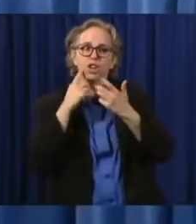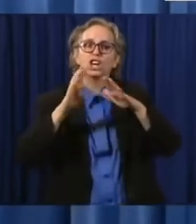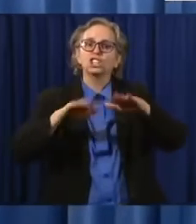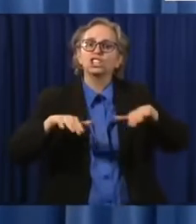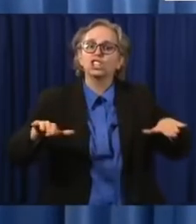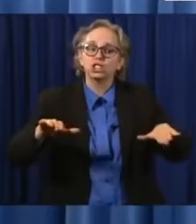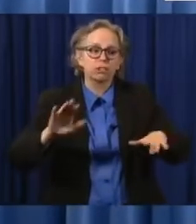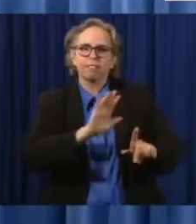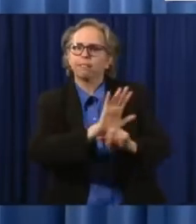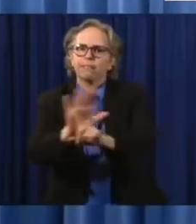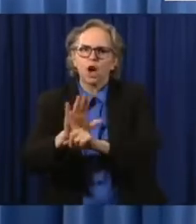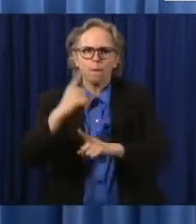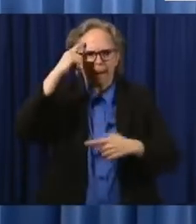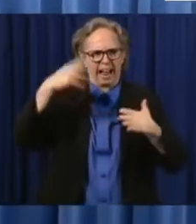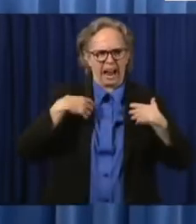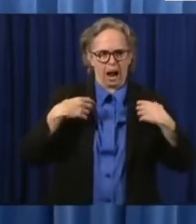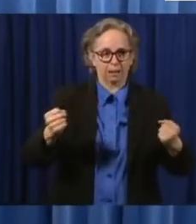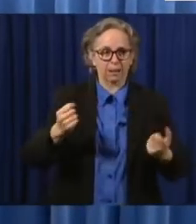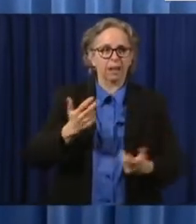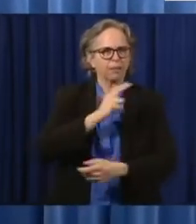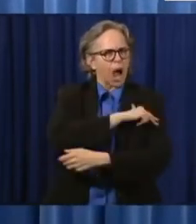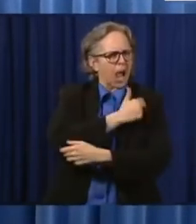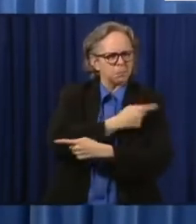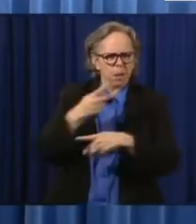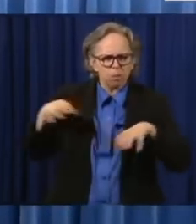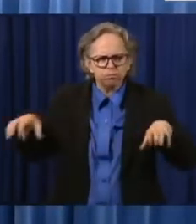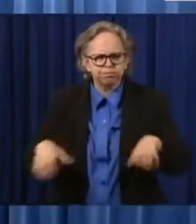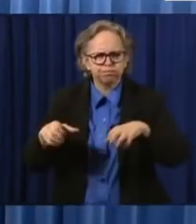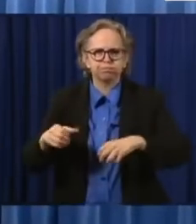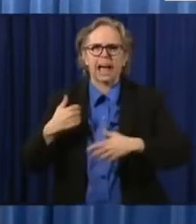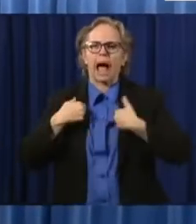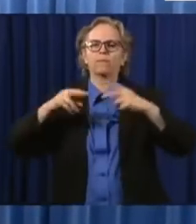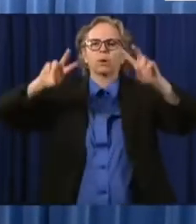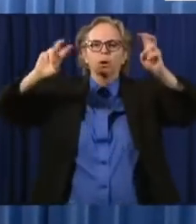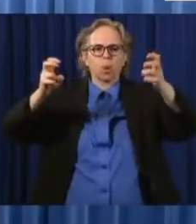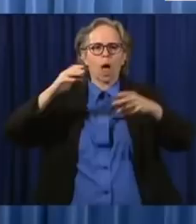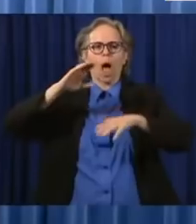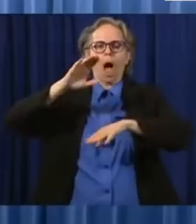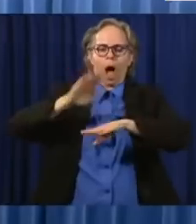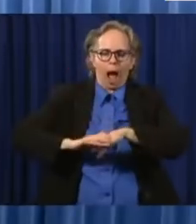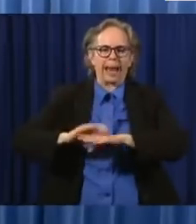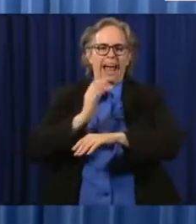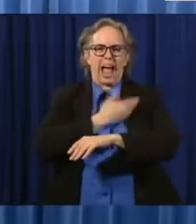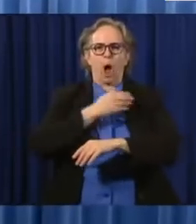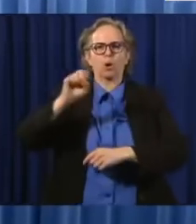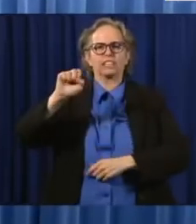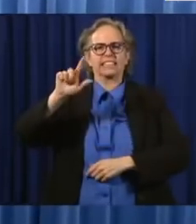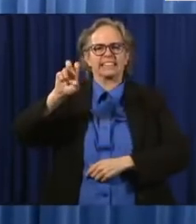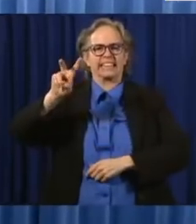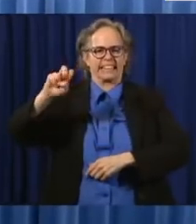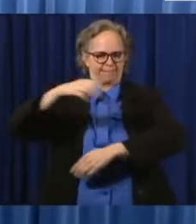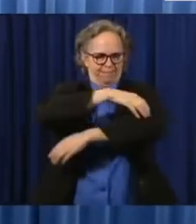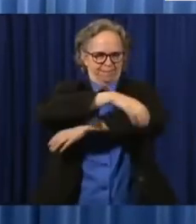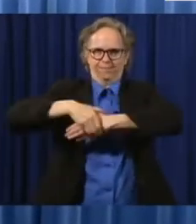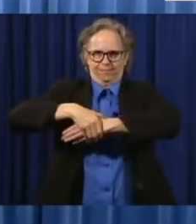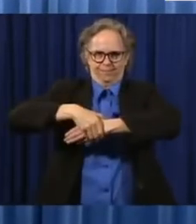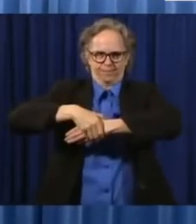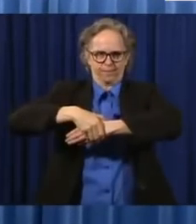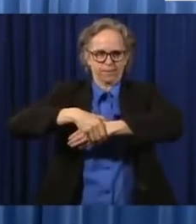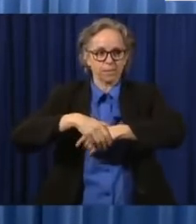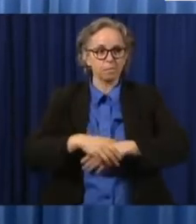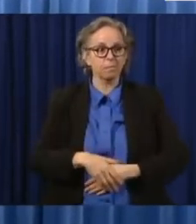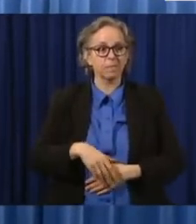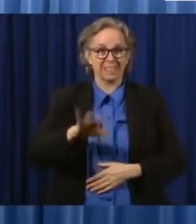hospital's ongoing On Our Sleeves movement. May is Mental Health Awareness